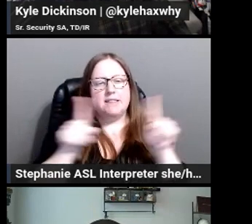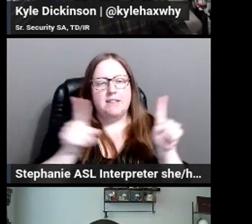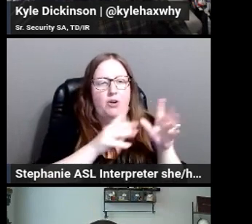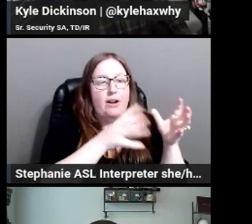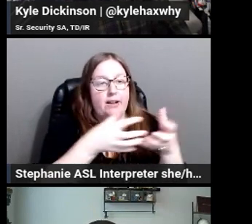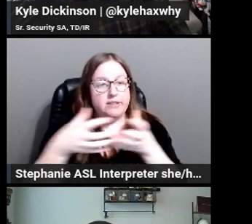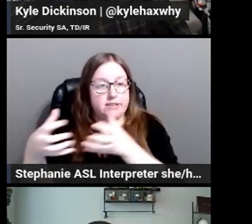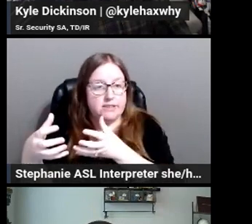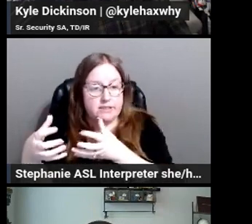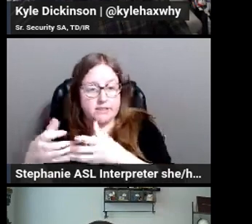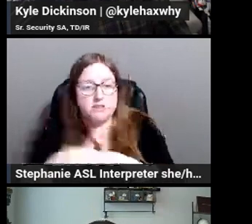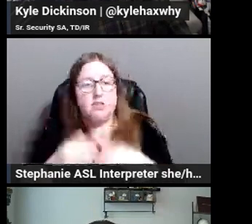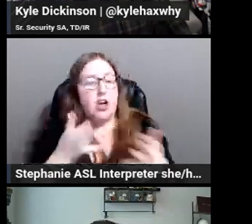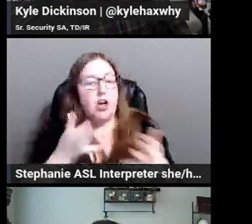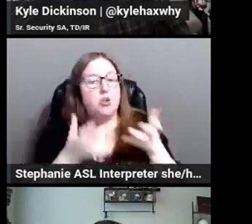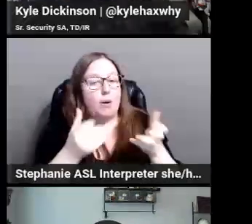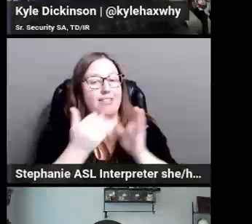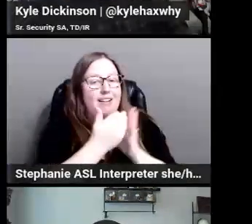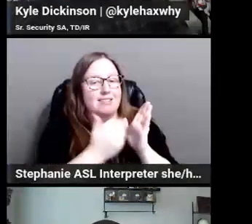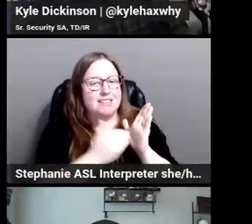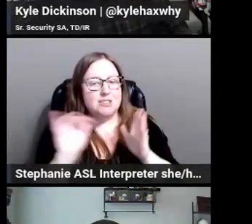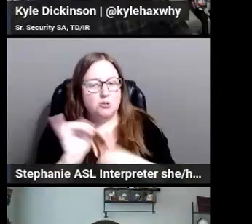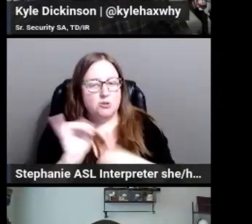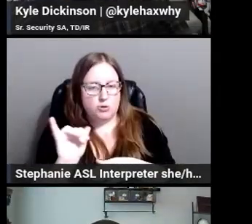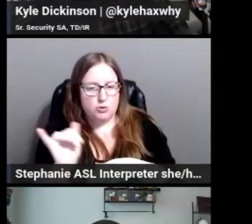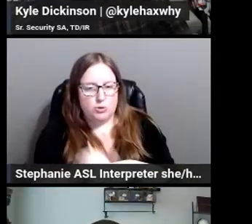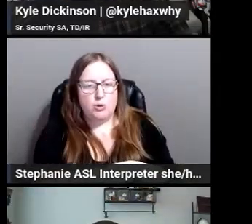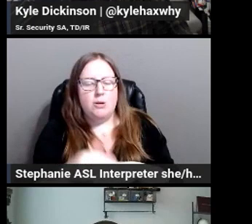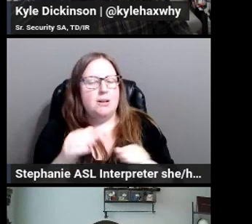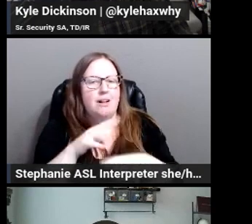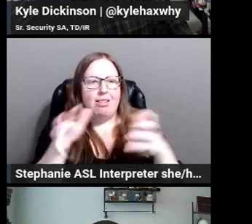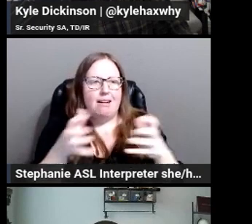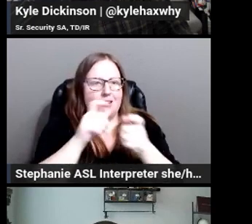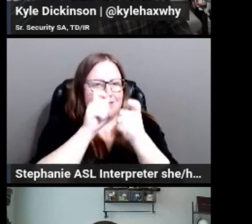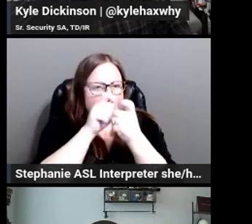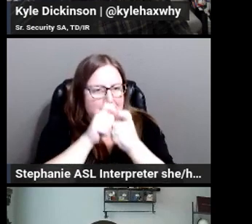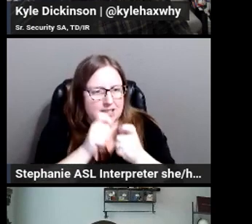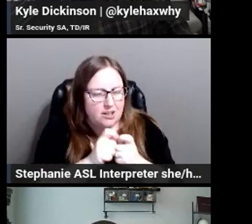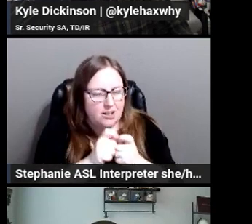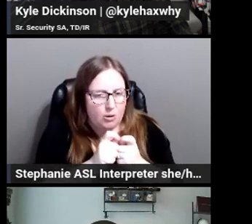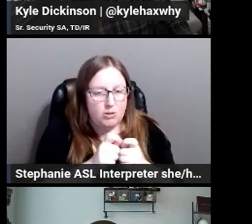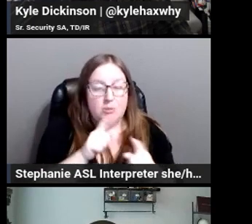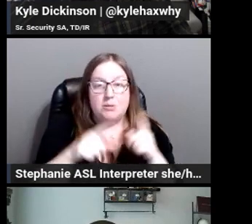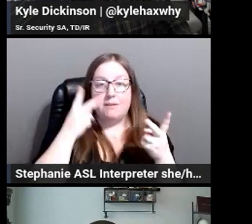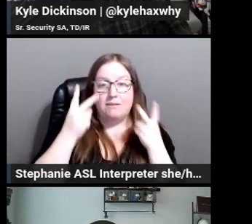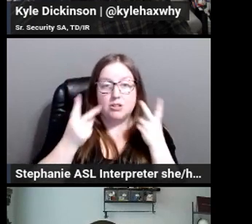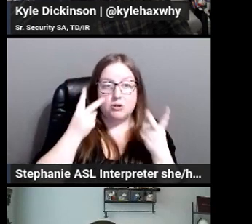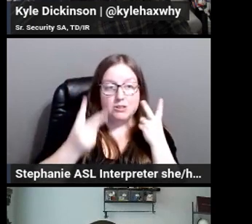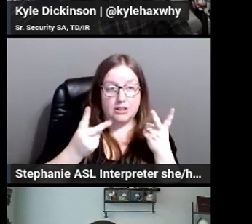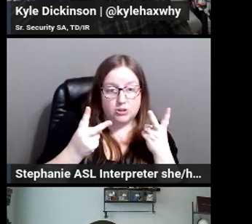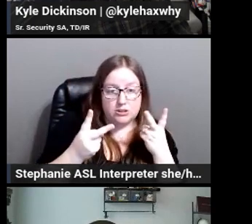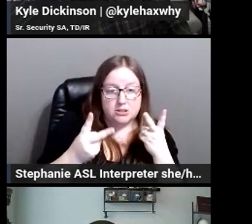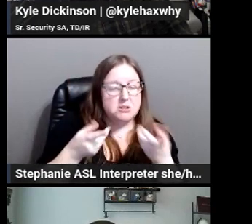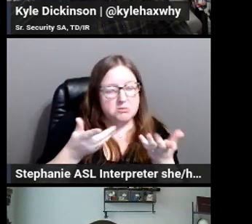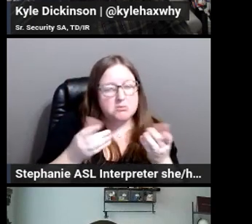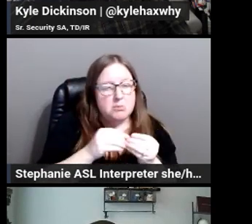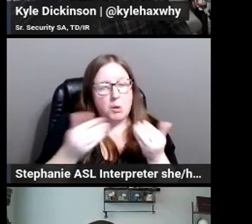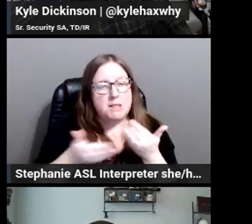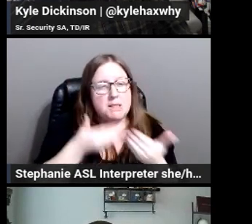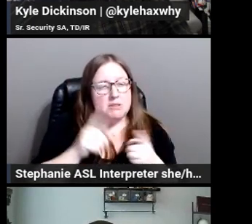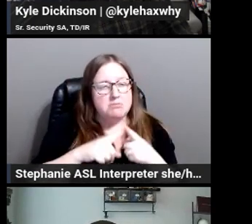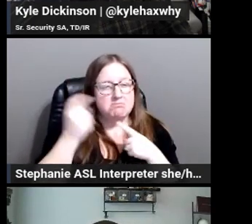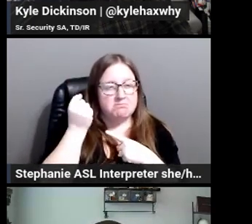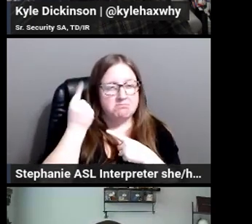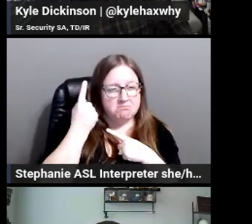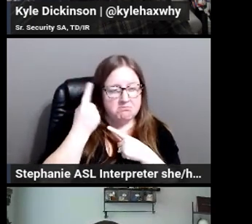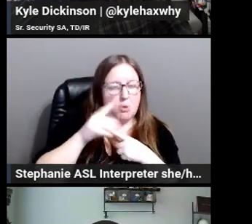and obviously you'd want to have this listed out so you have, great detail here. But the visualizations really make it easy to understand what is